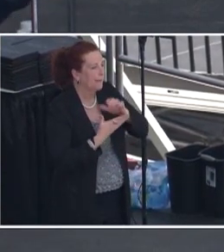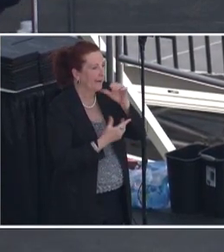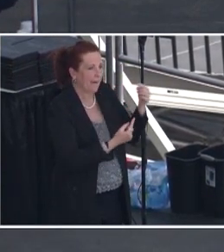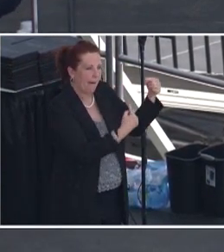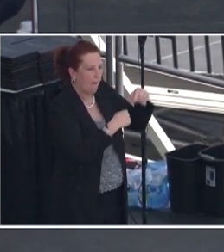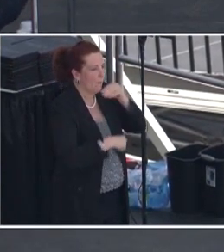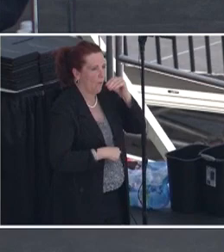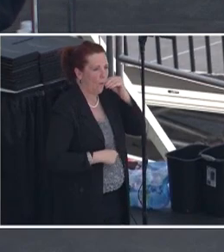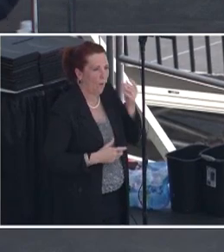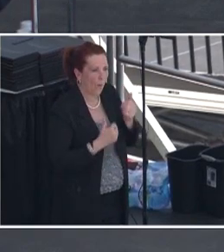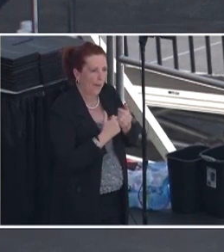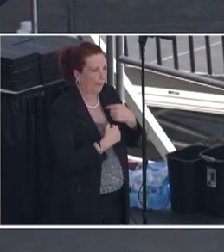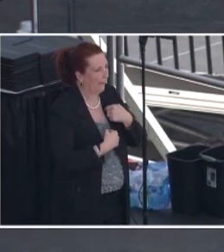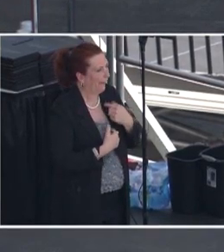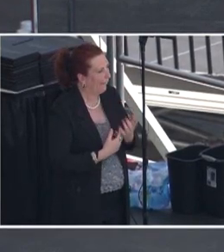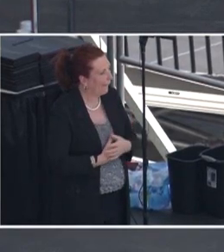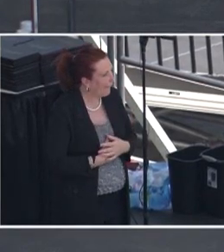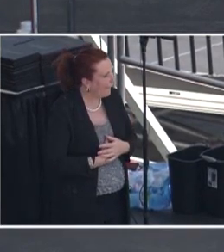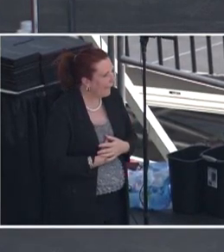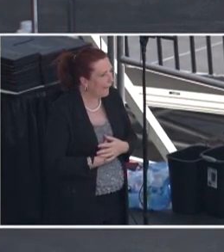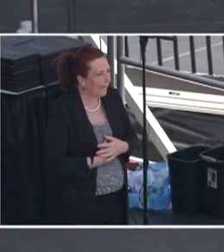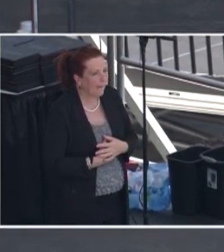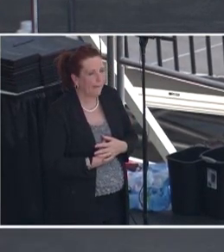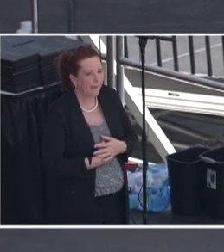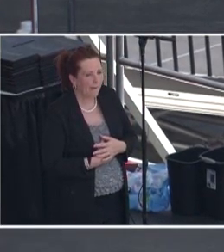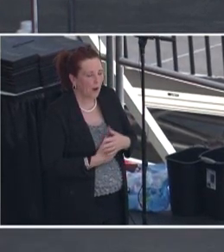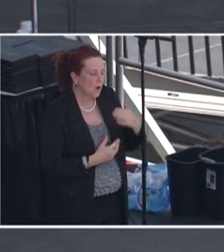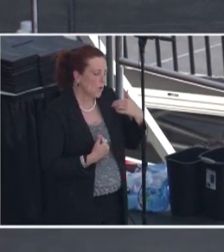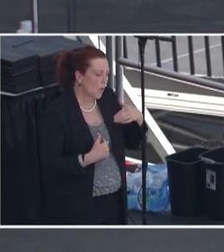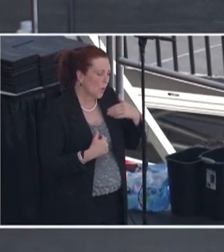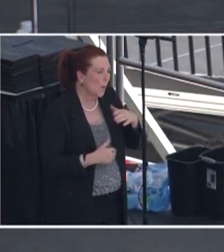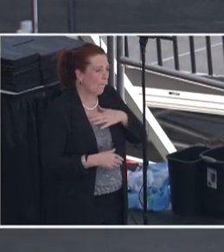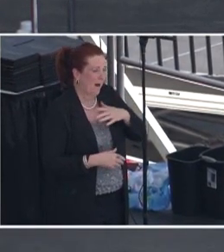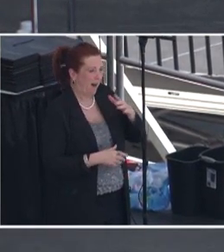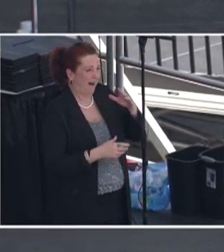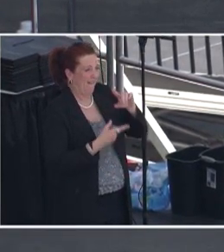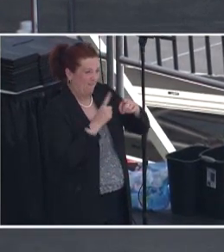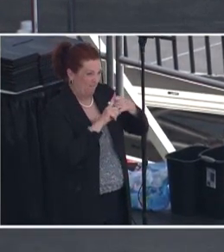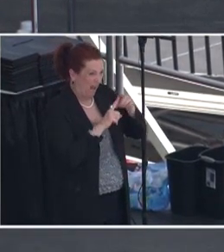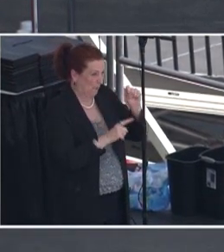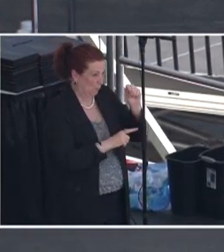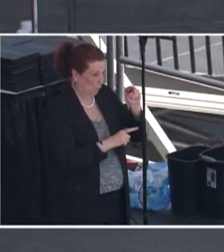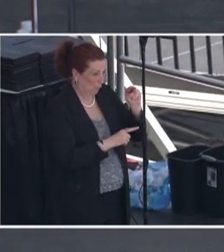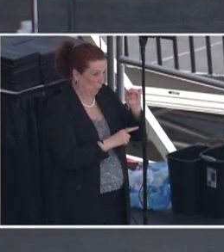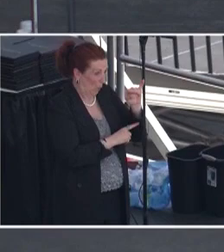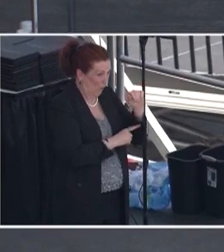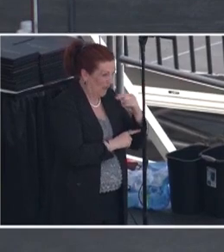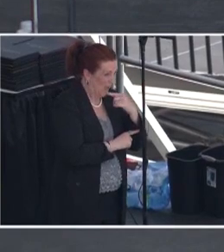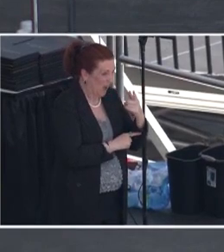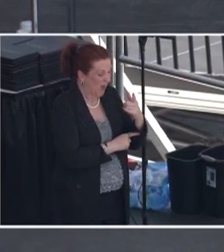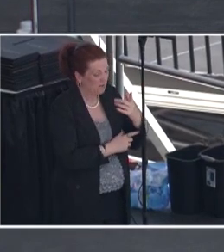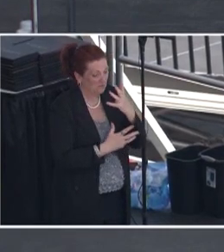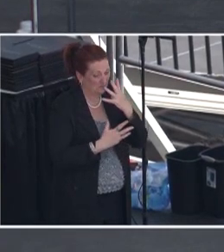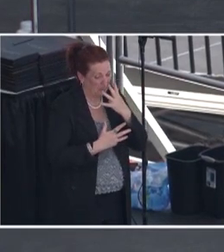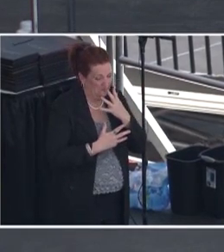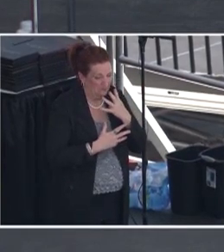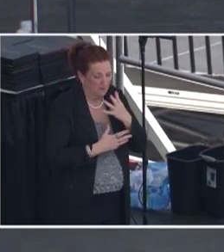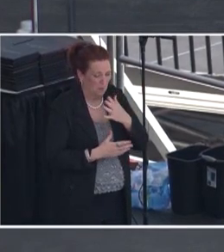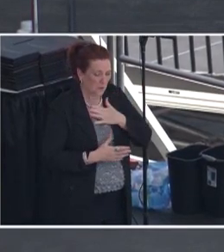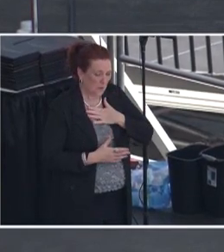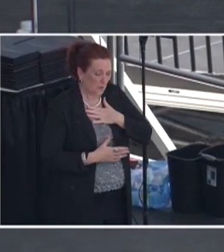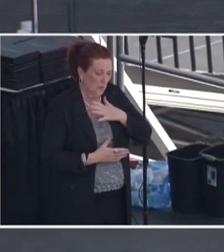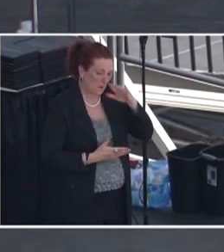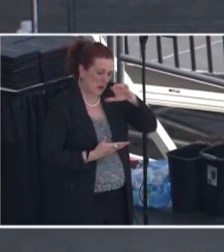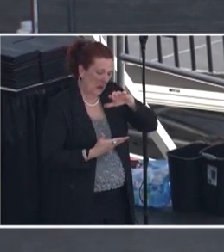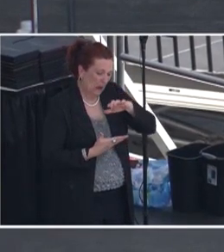coworker, Sonia, sensing my grief and loneliness, encouraged me to join her in her quest